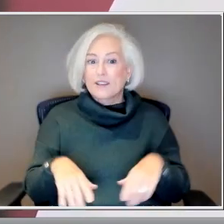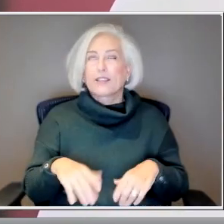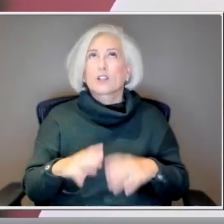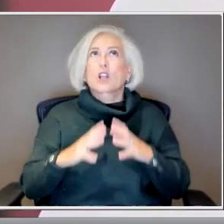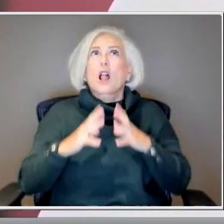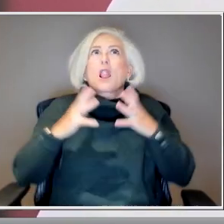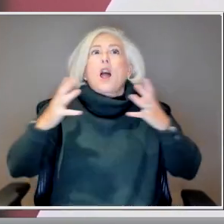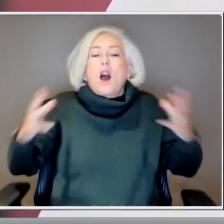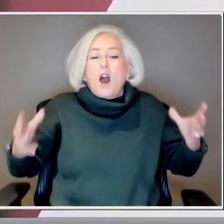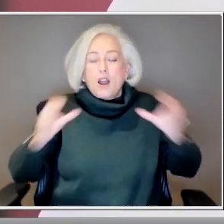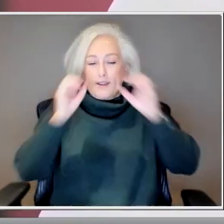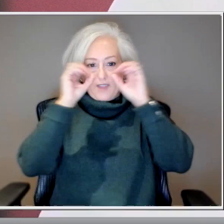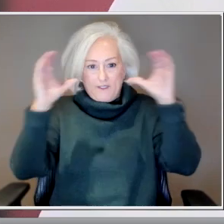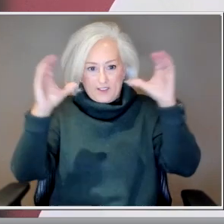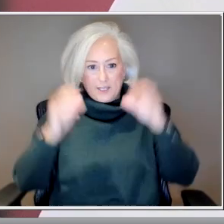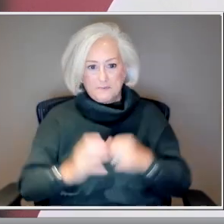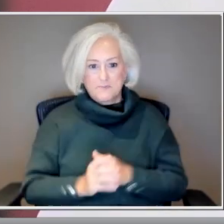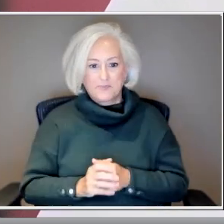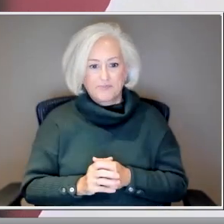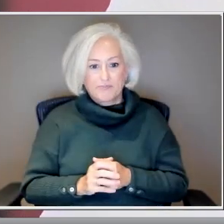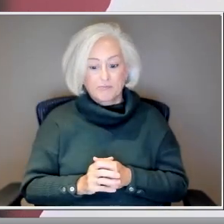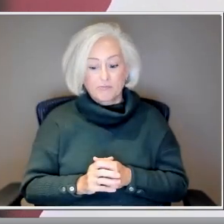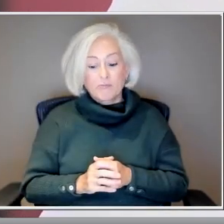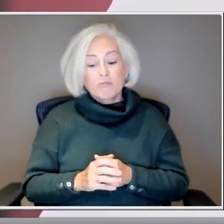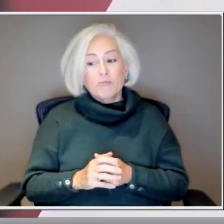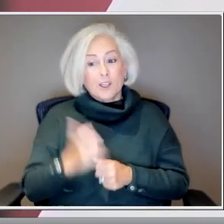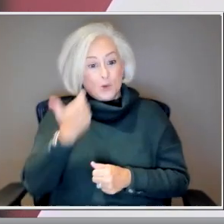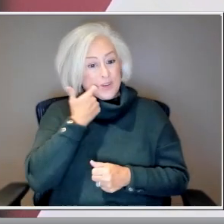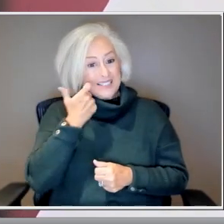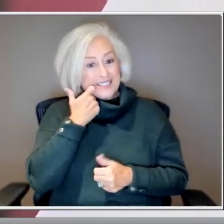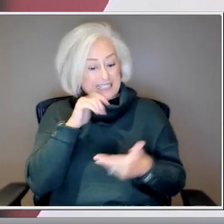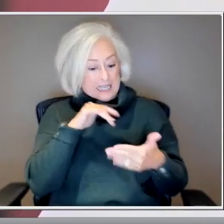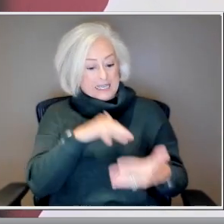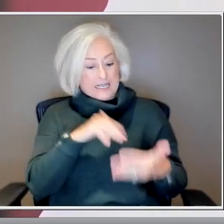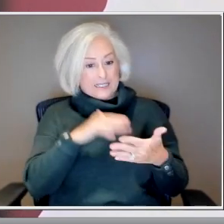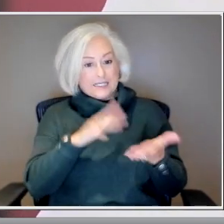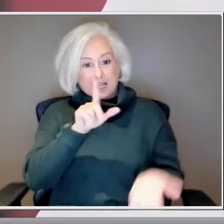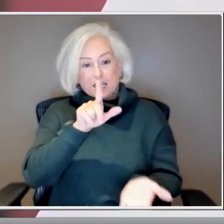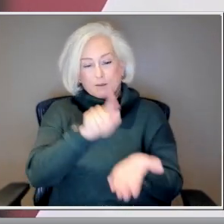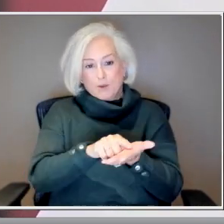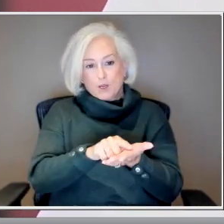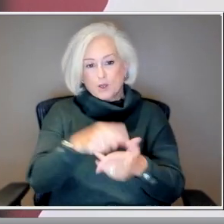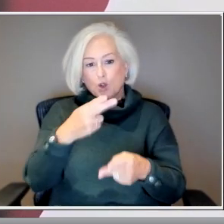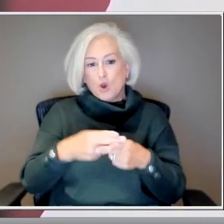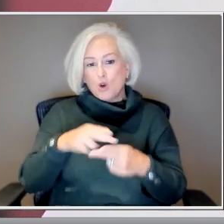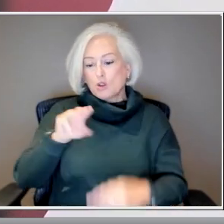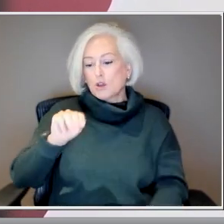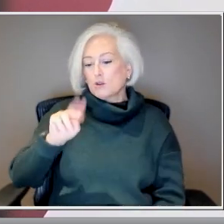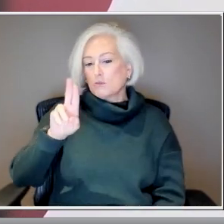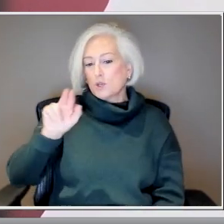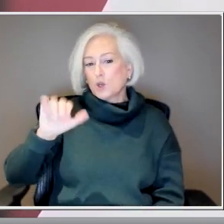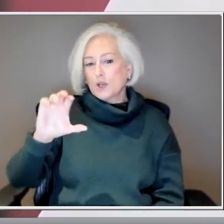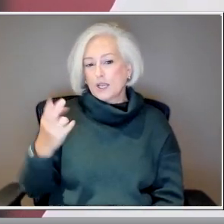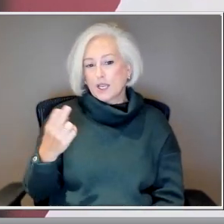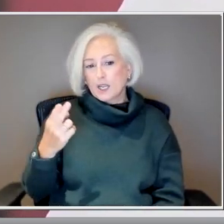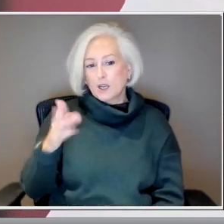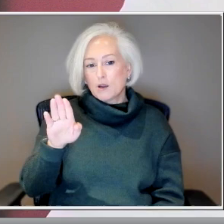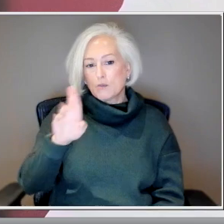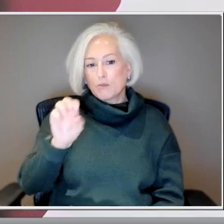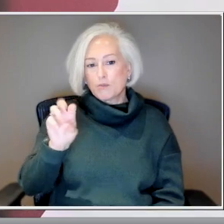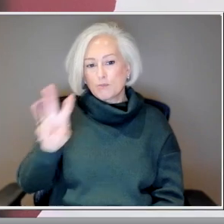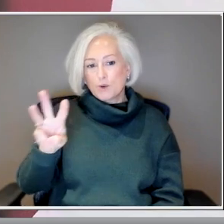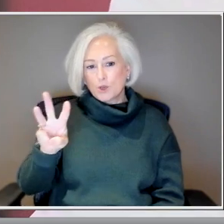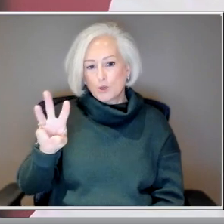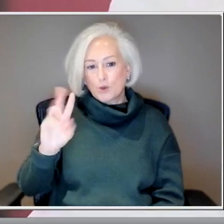They've done studies. There's a study just recently published called Munich Brew 2, where they actually took patients that were going to Beer Fest, and